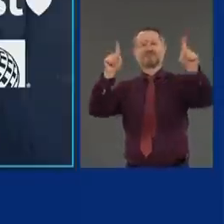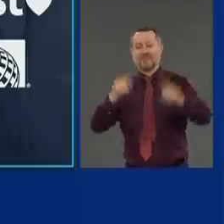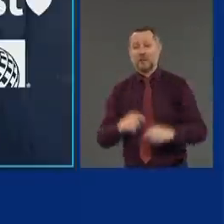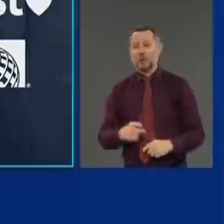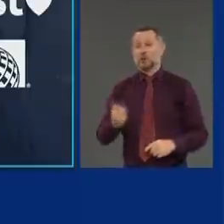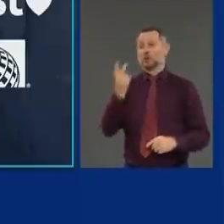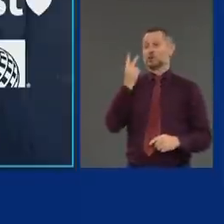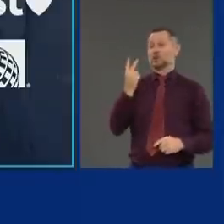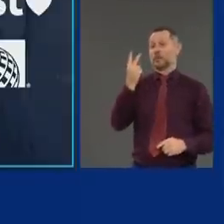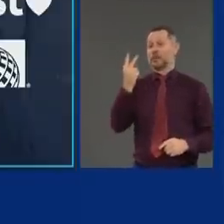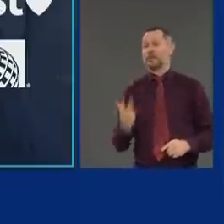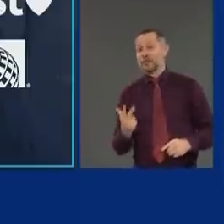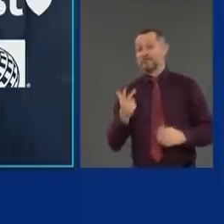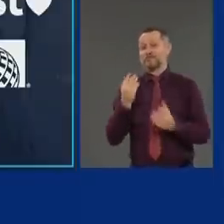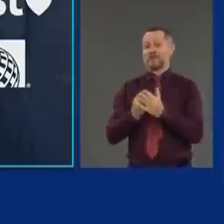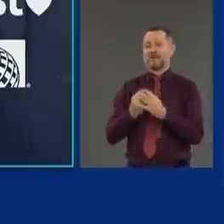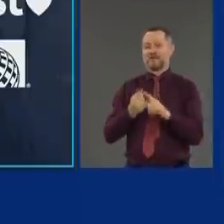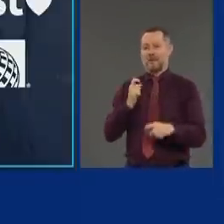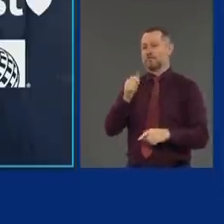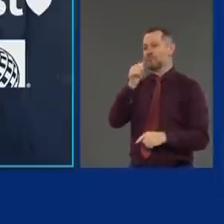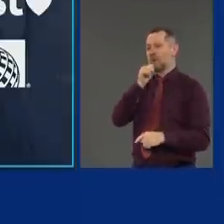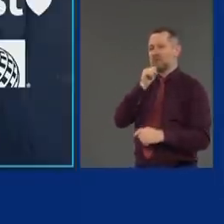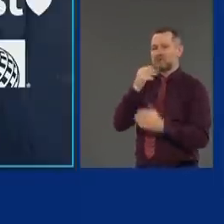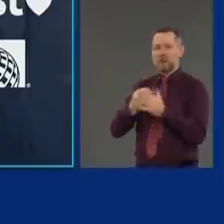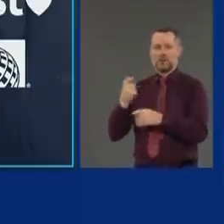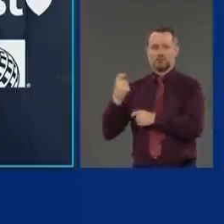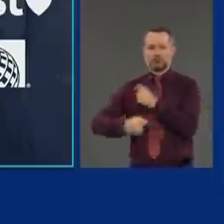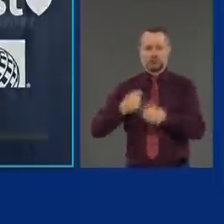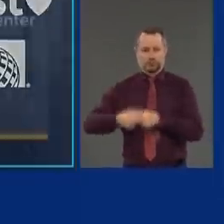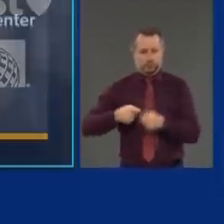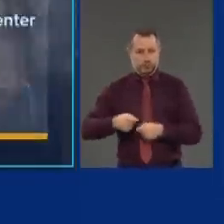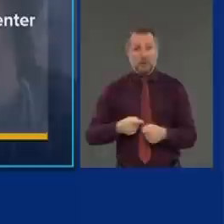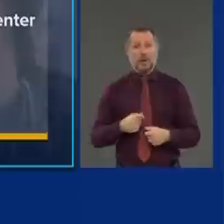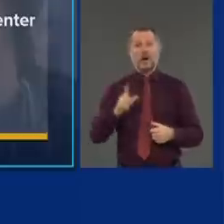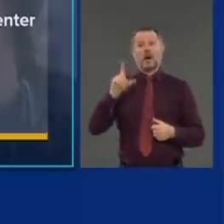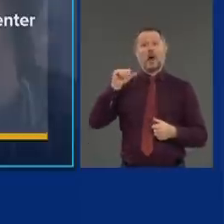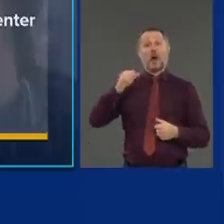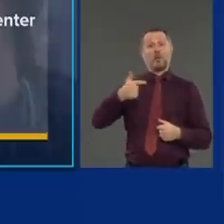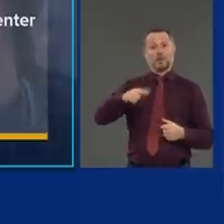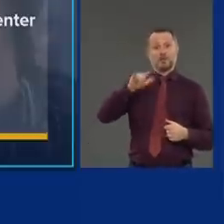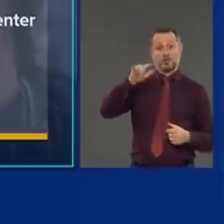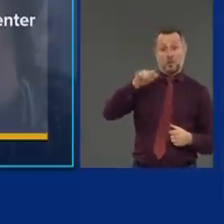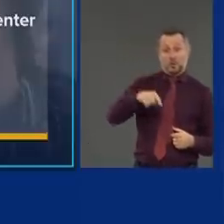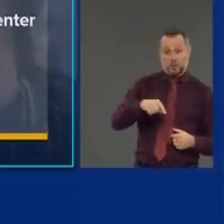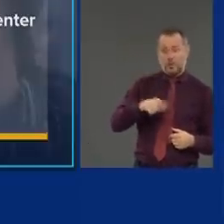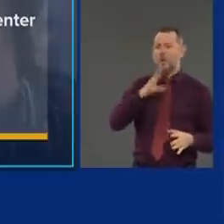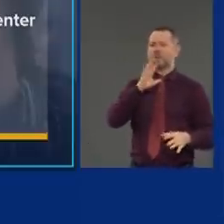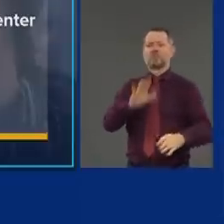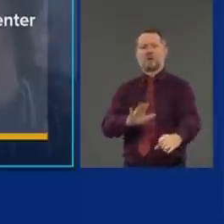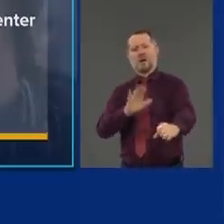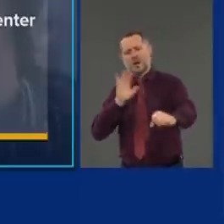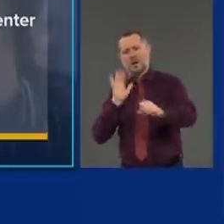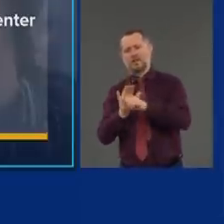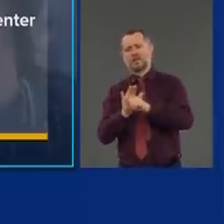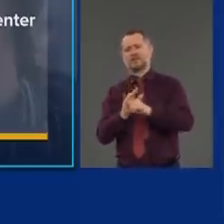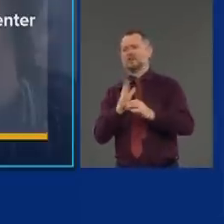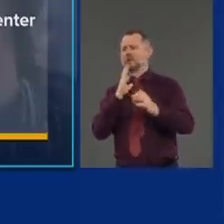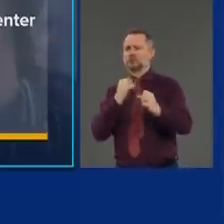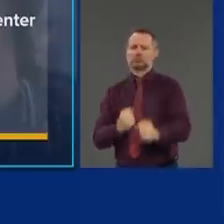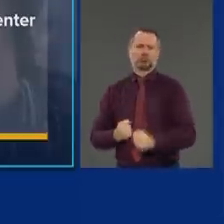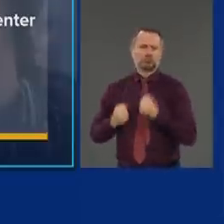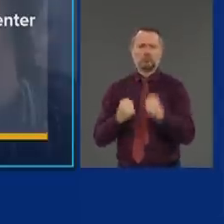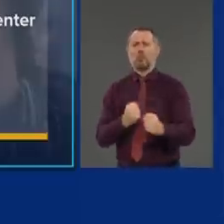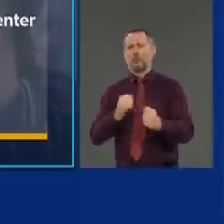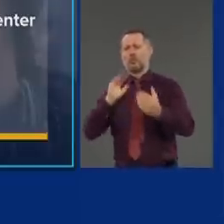private sources. At LaGuardia, we are fully committed to a robust community development program. This project